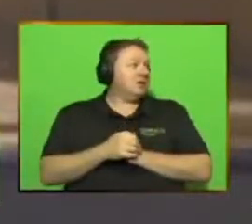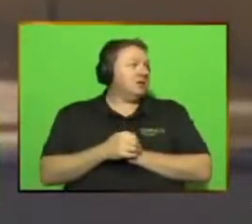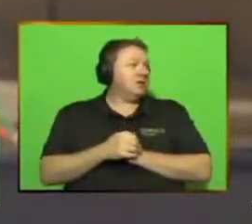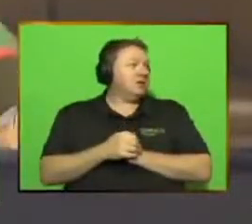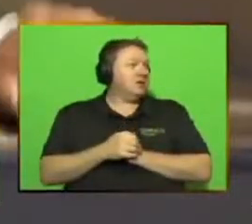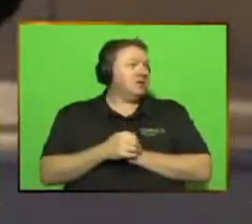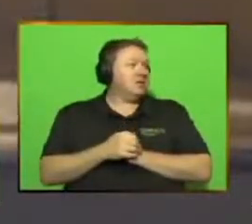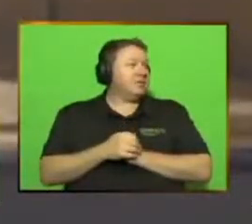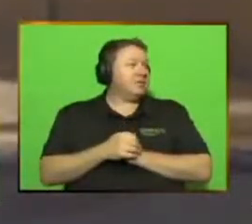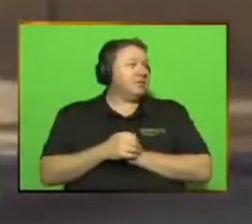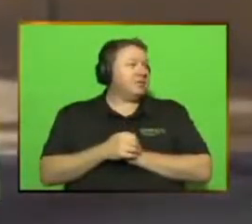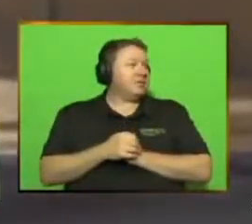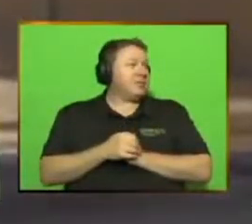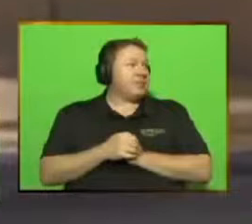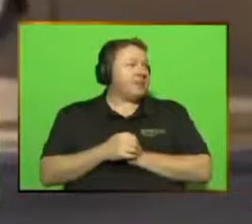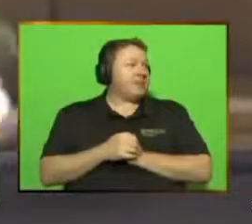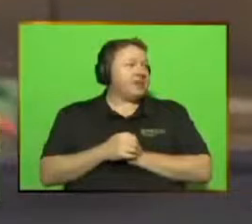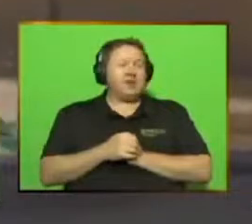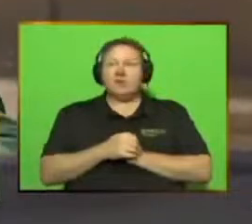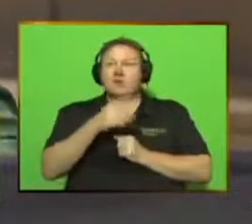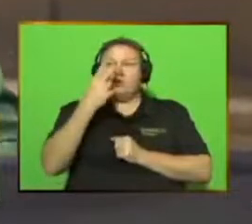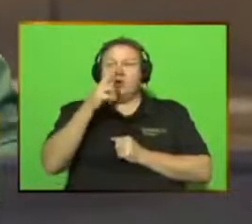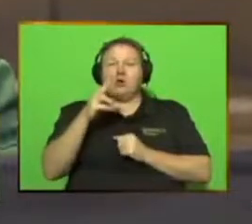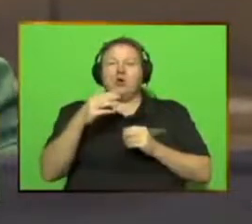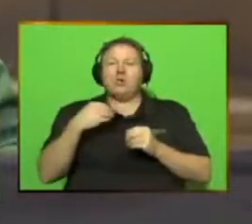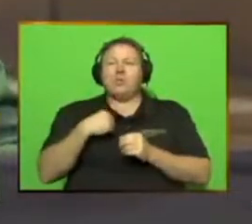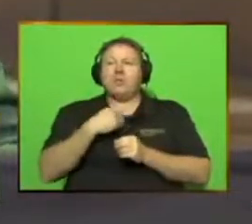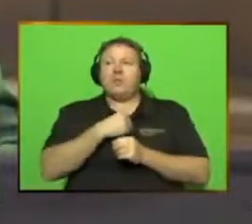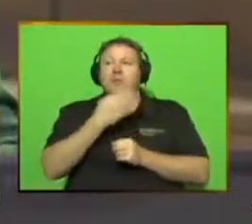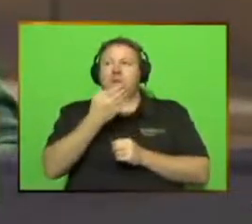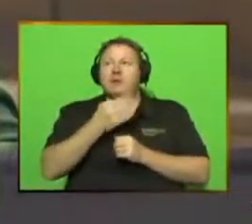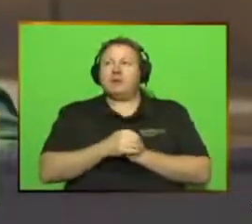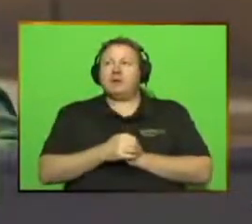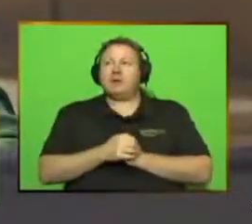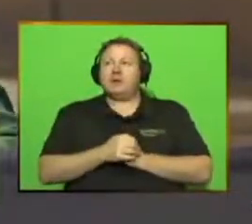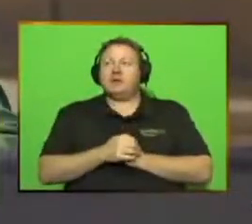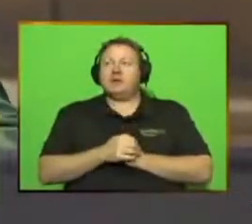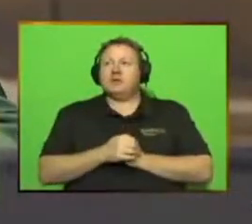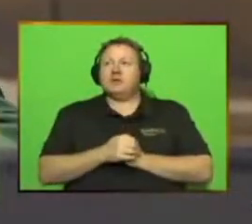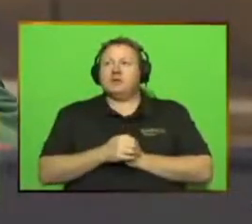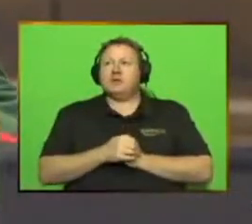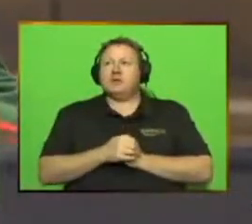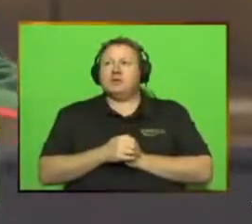Who in the honorable member there? Okay.